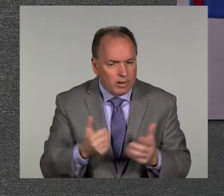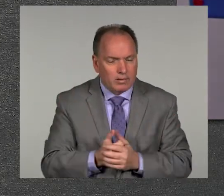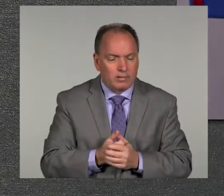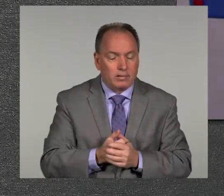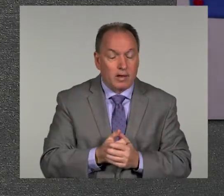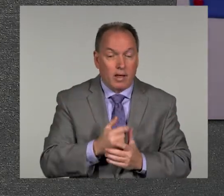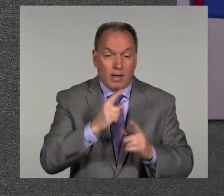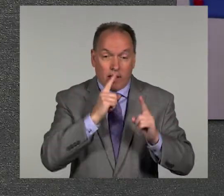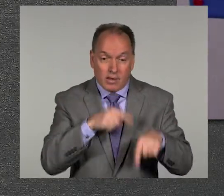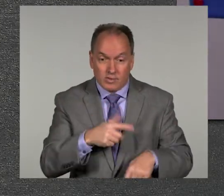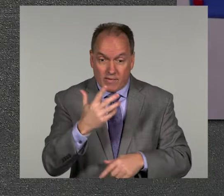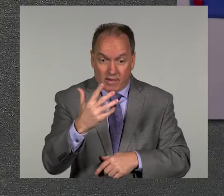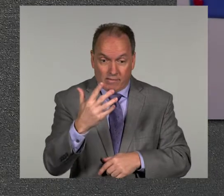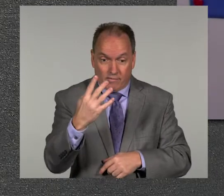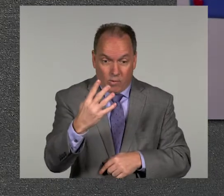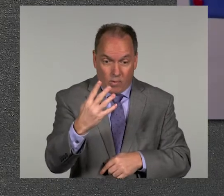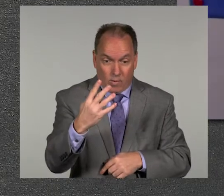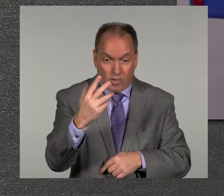in